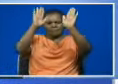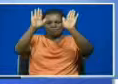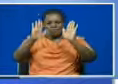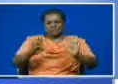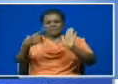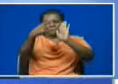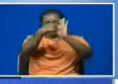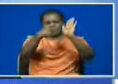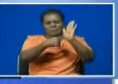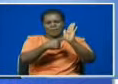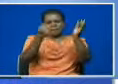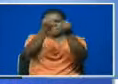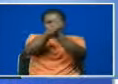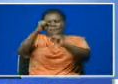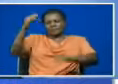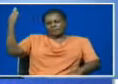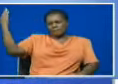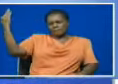highlights of the president's speech.